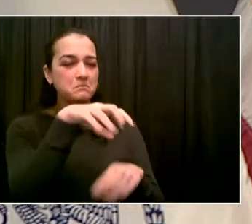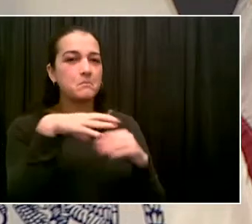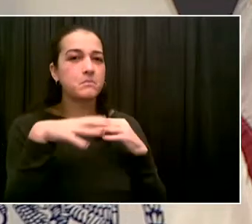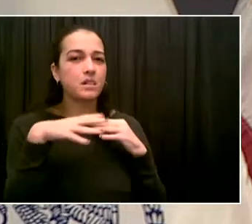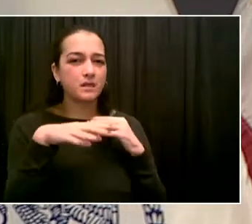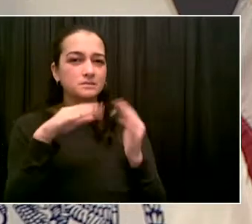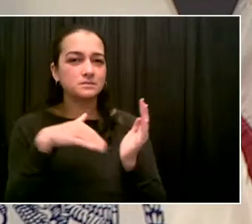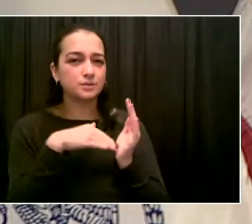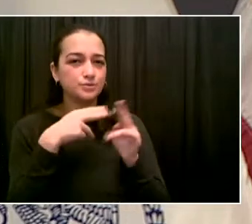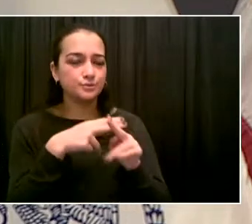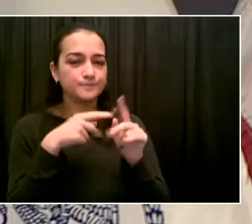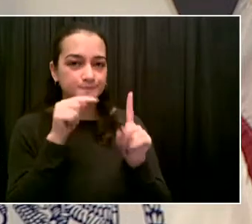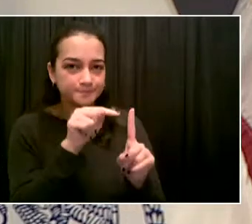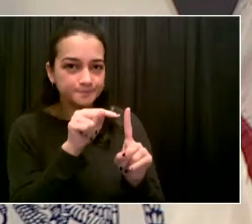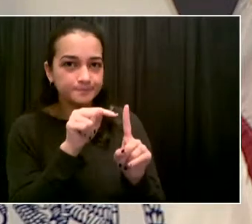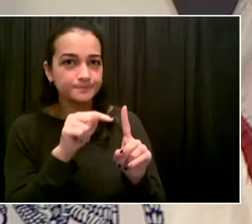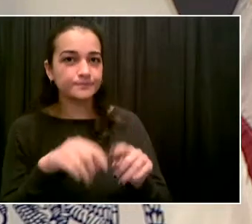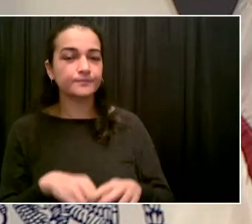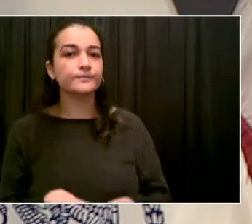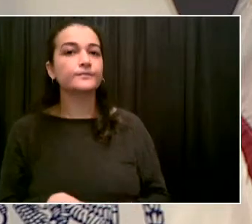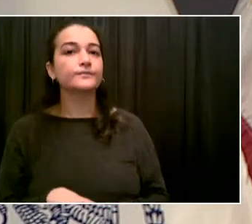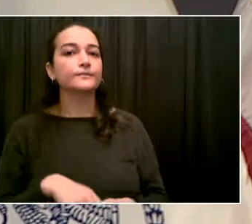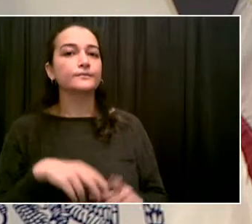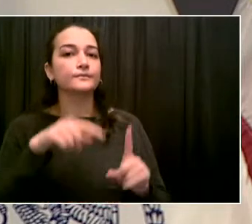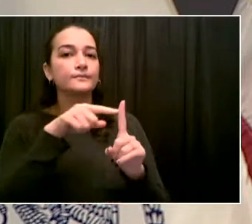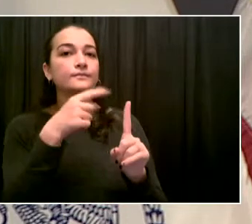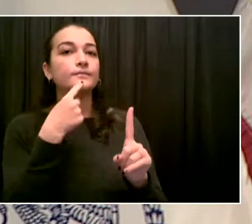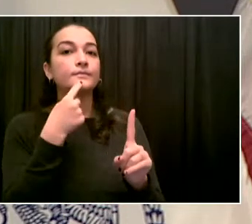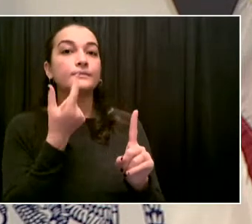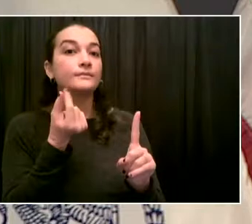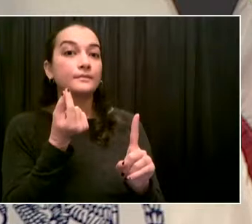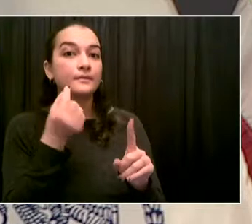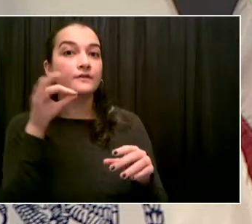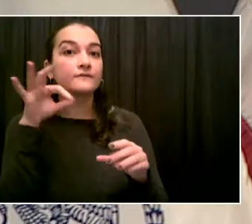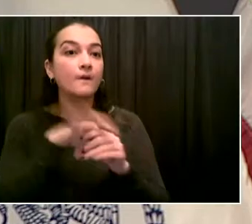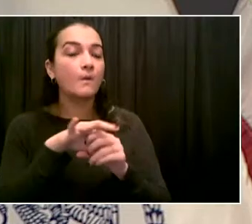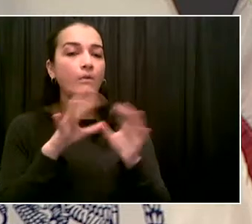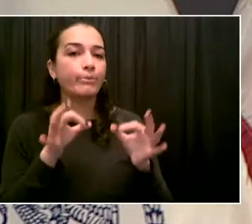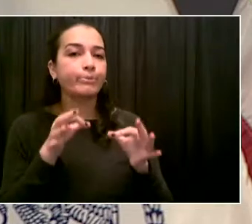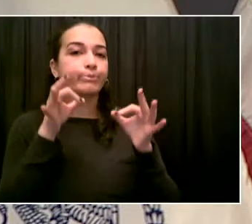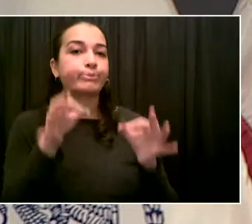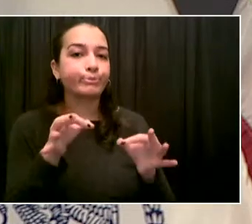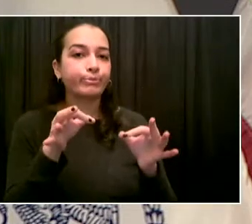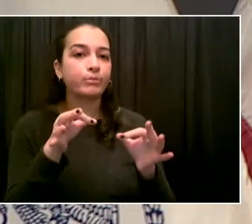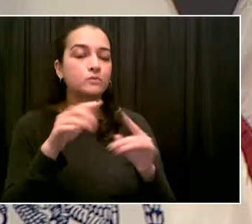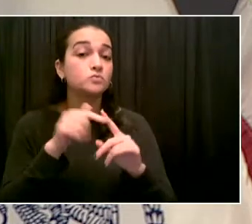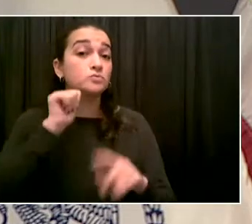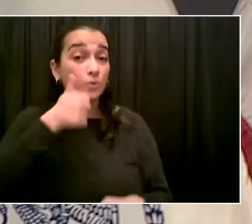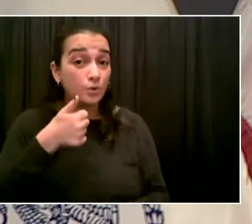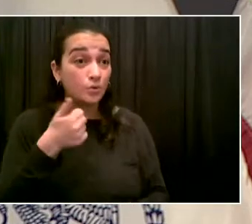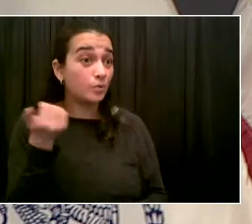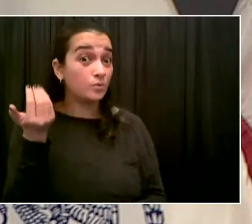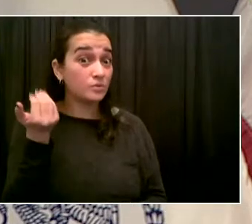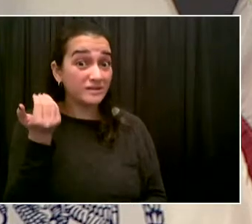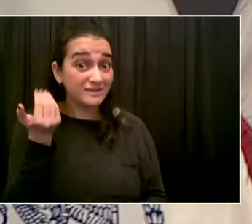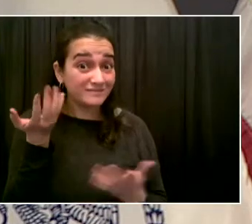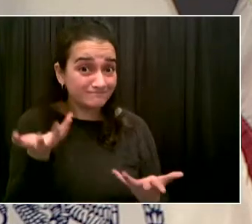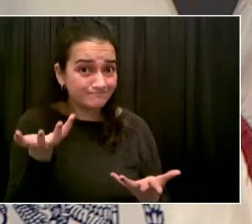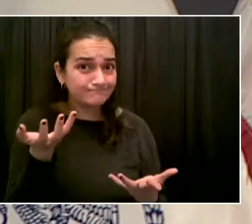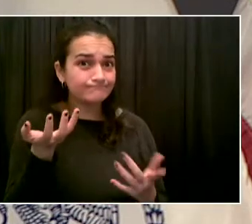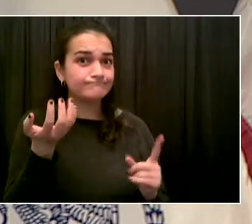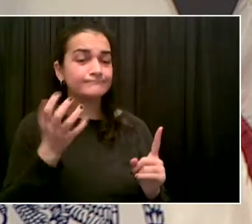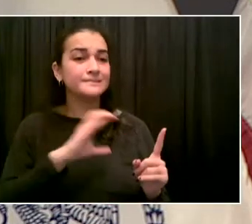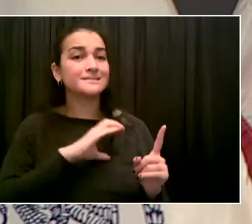in council saying that proponents of the rezoning are concerned they don't have enough votes in the full council to pass the rezoning. I believe you've said you'd